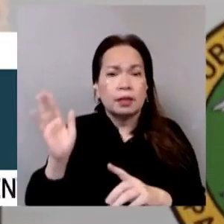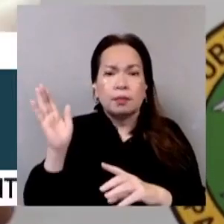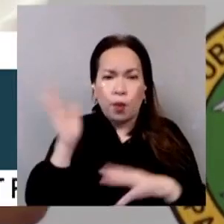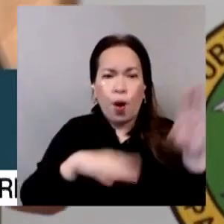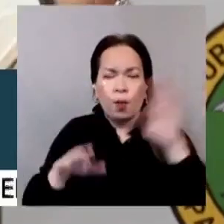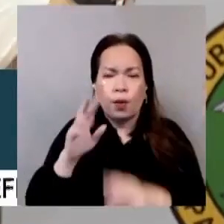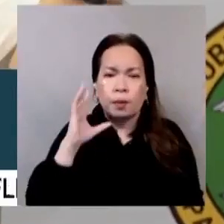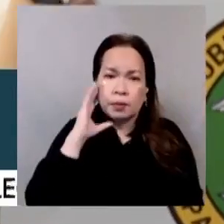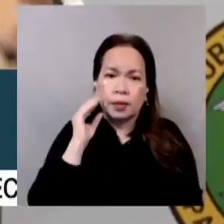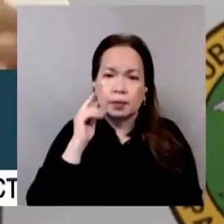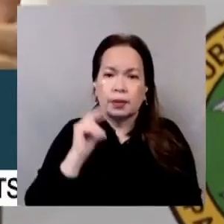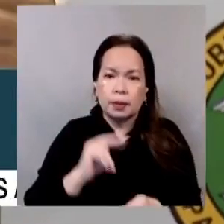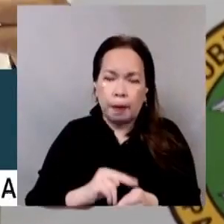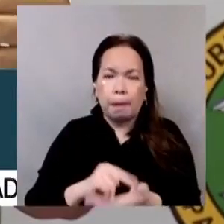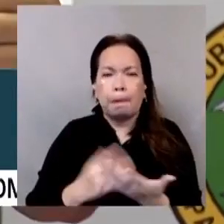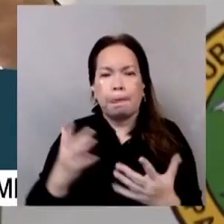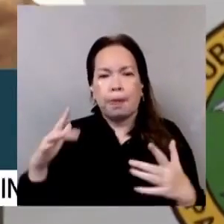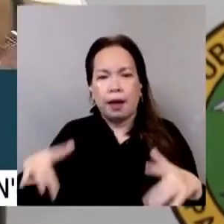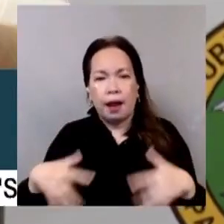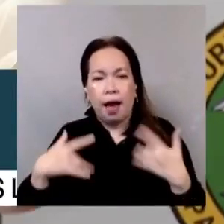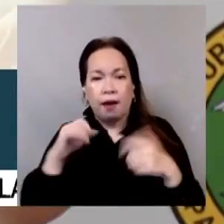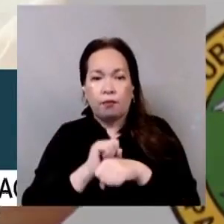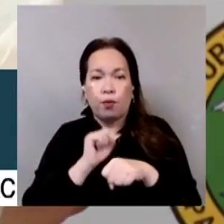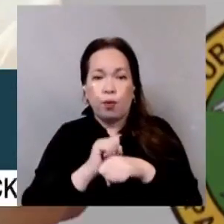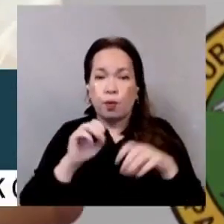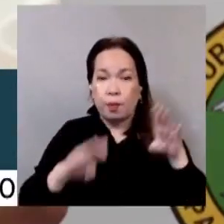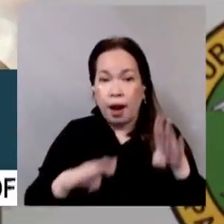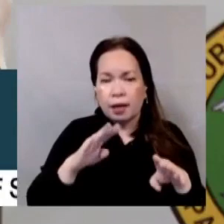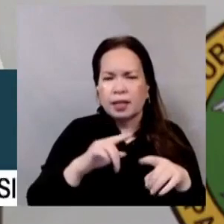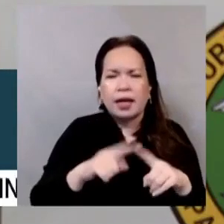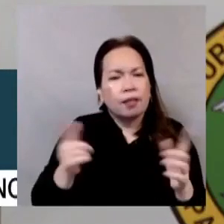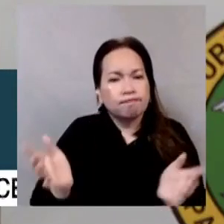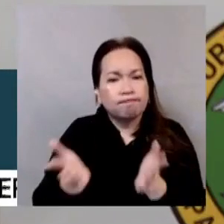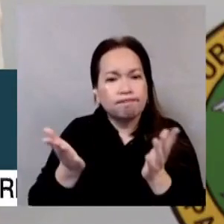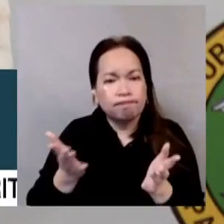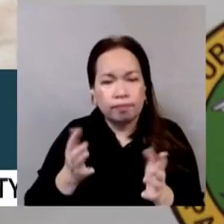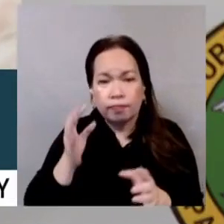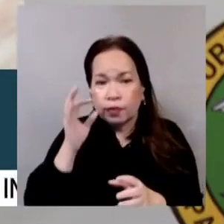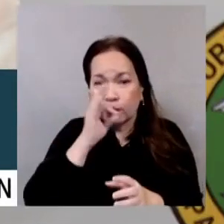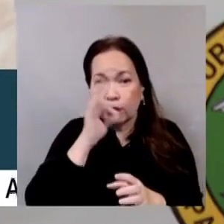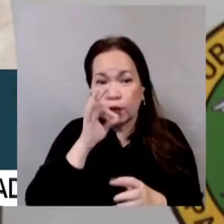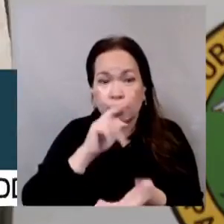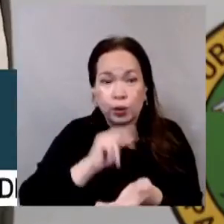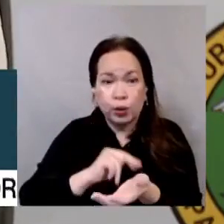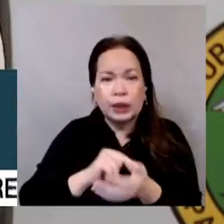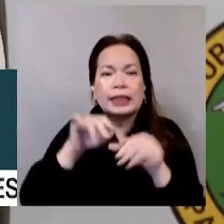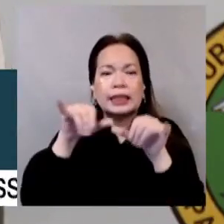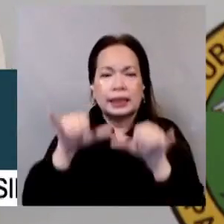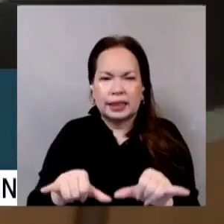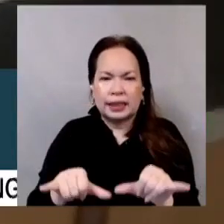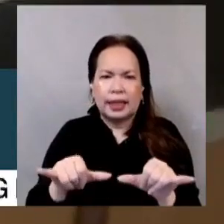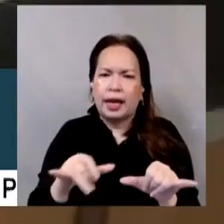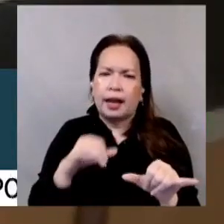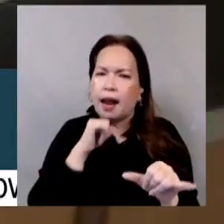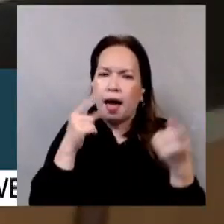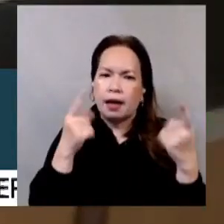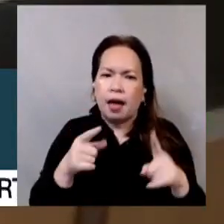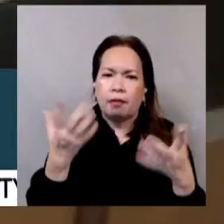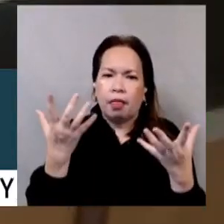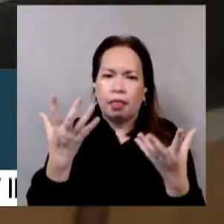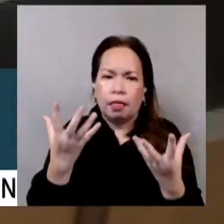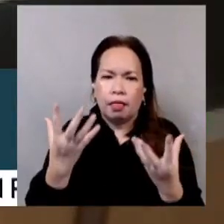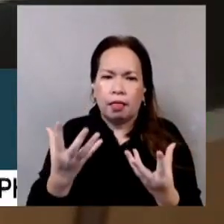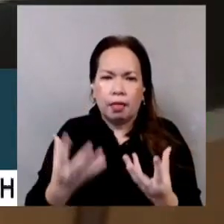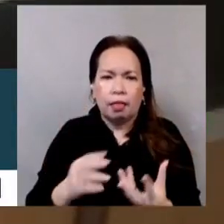life-work balance, other reasons to motivate them to stay and fight the brain drain of Filipino nurses. The